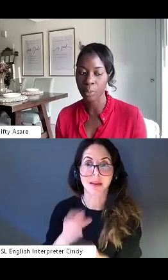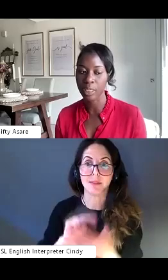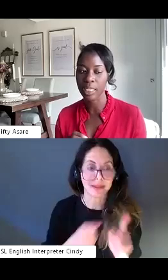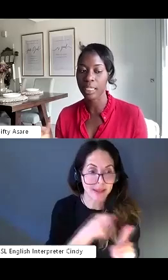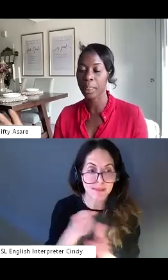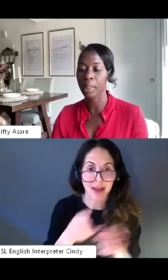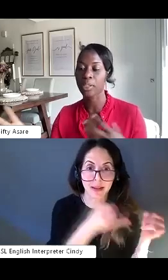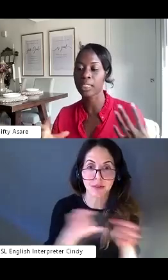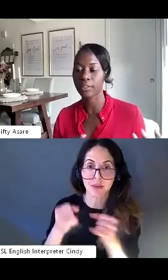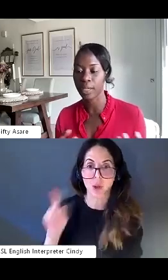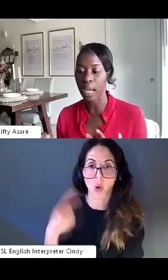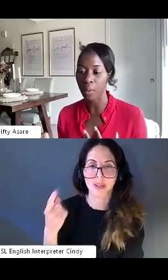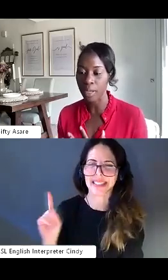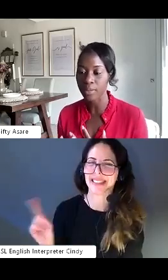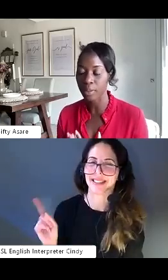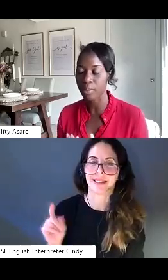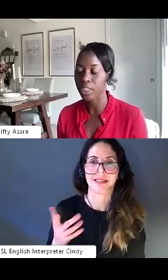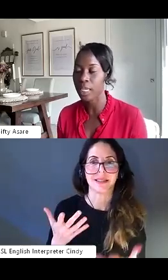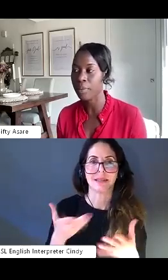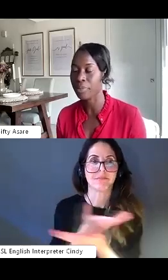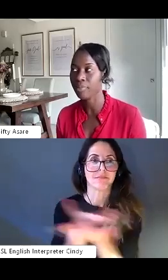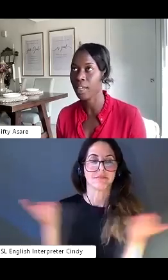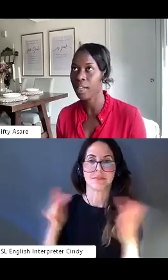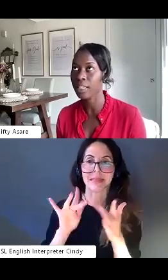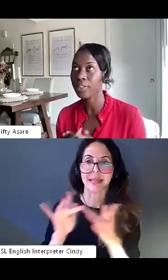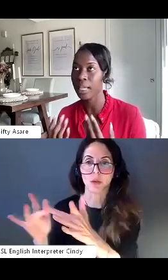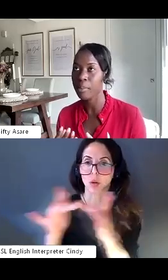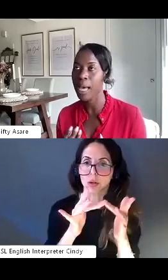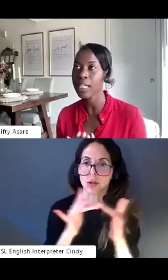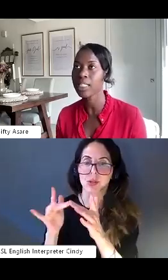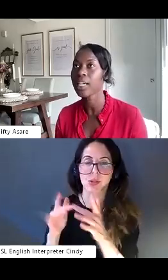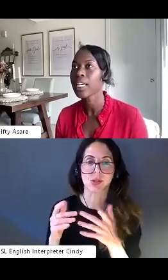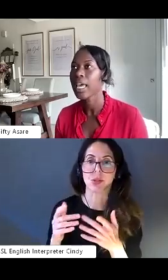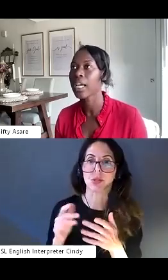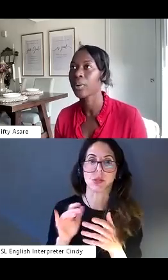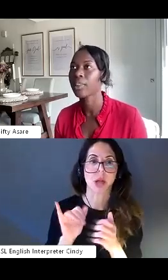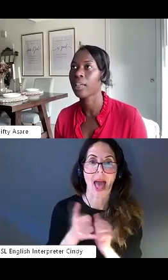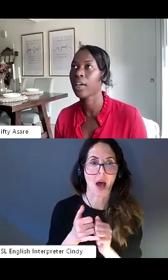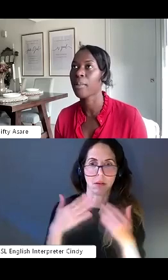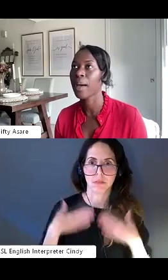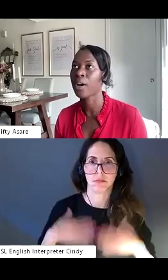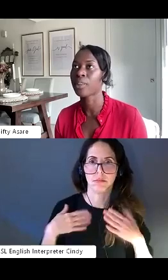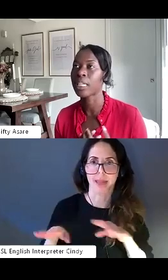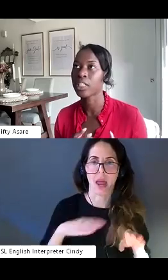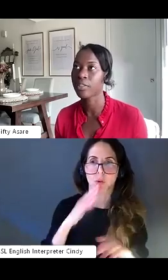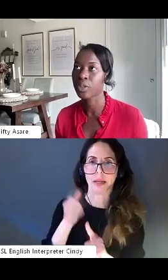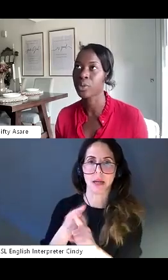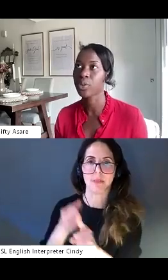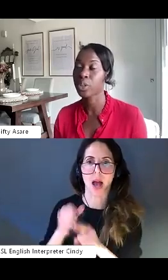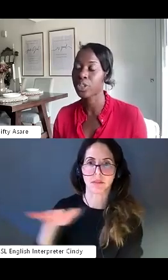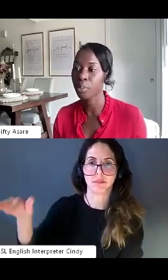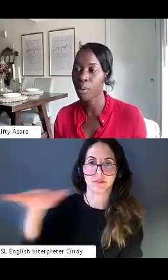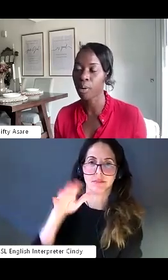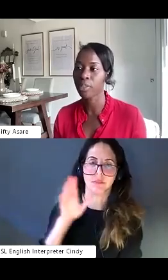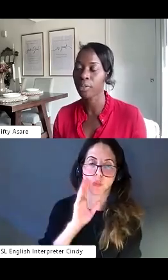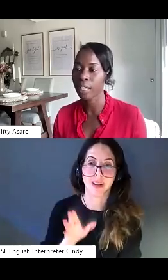level, but we're really thinking about all the different networks with which there's an impact. And we're thinking about the individual,